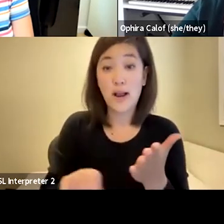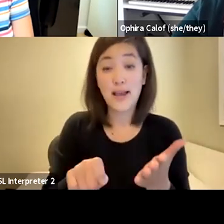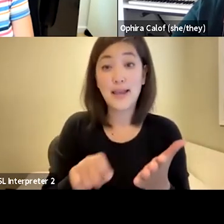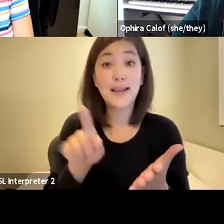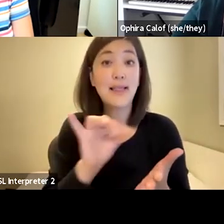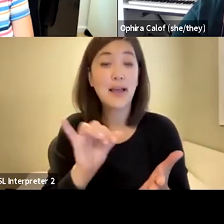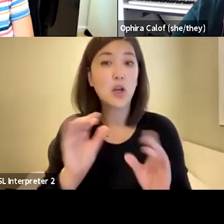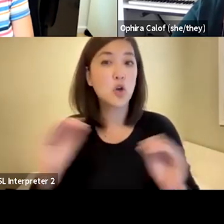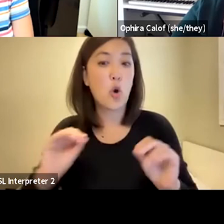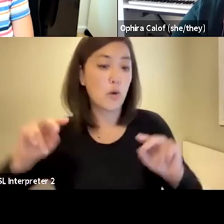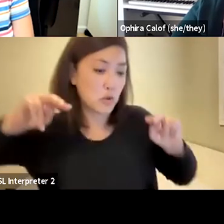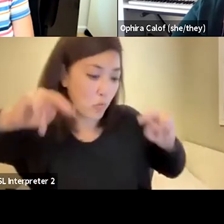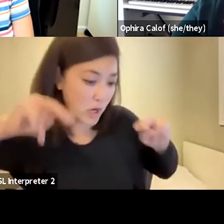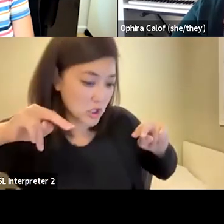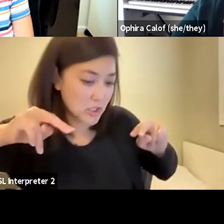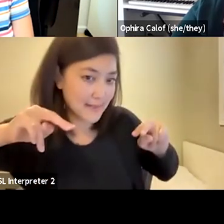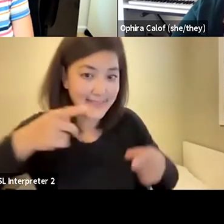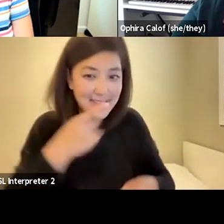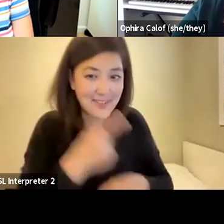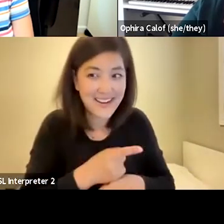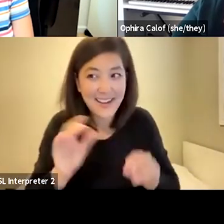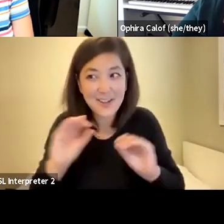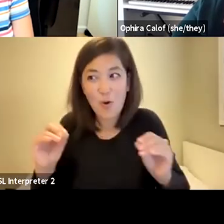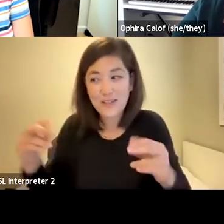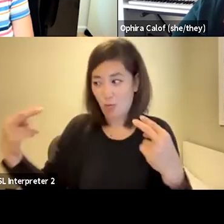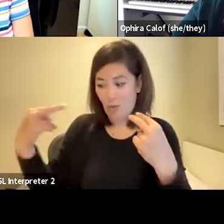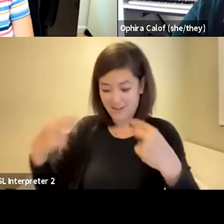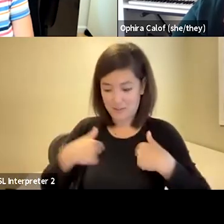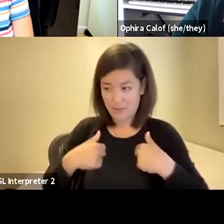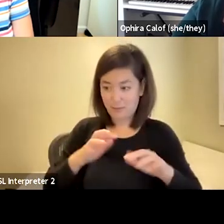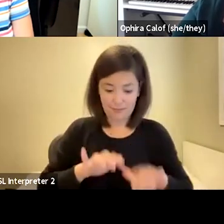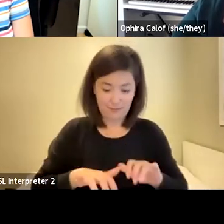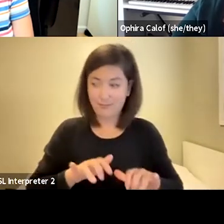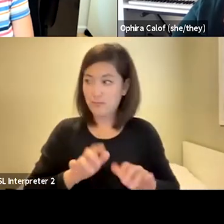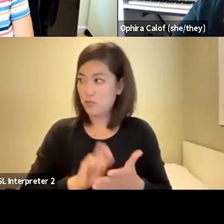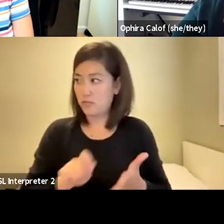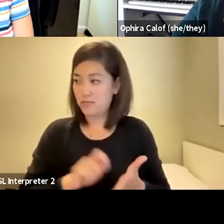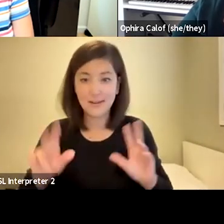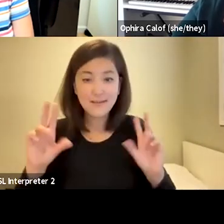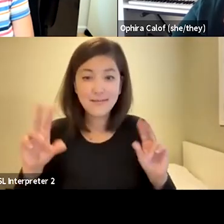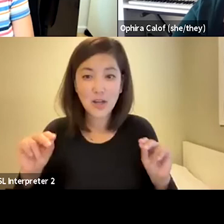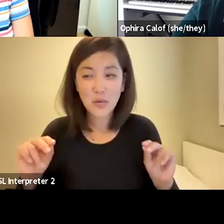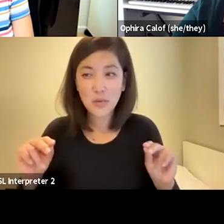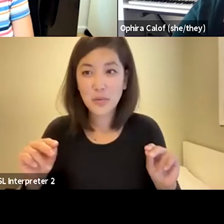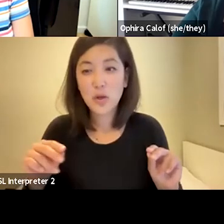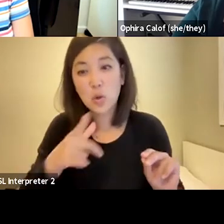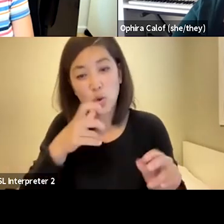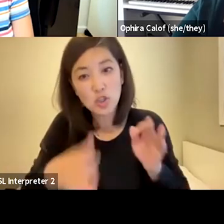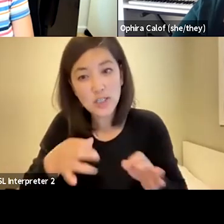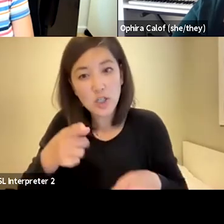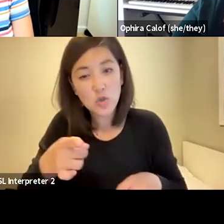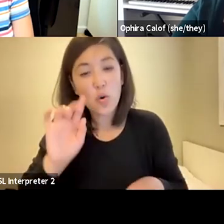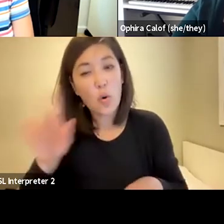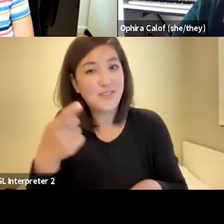is watching. You know, there's no one judging you but you, really. I'd also say, you know, you mentioned format. Keep in mind, format is really